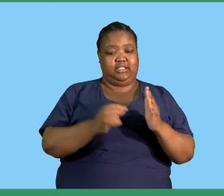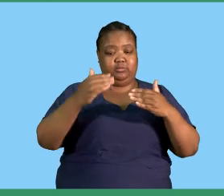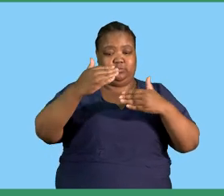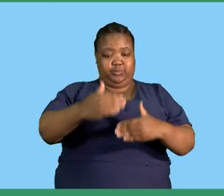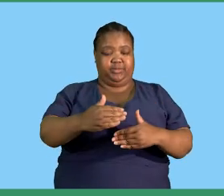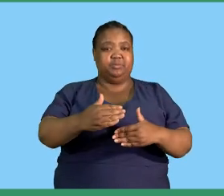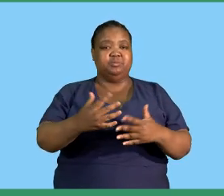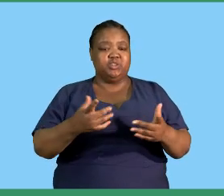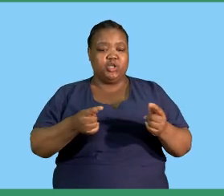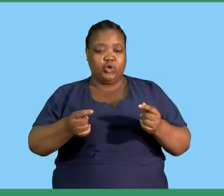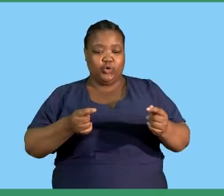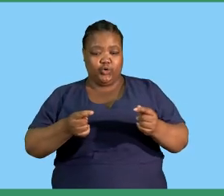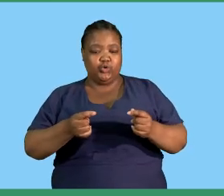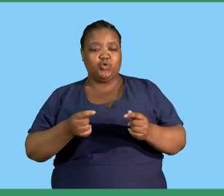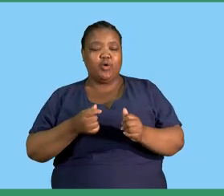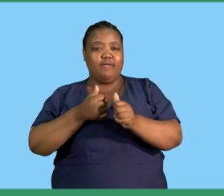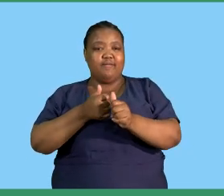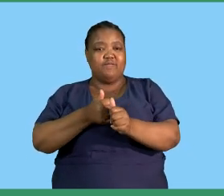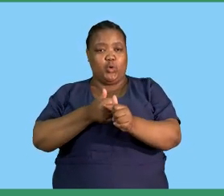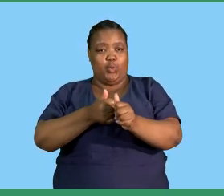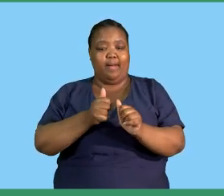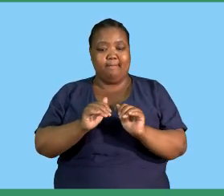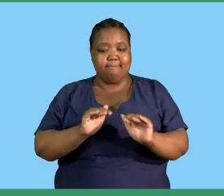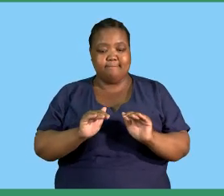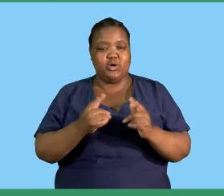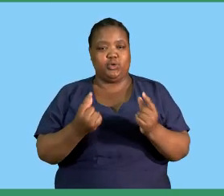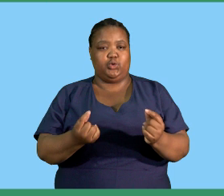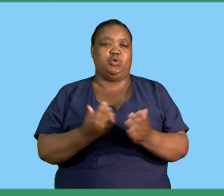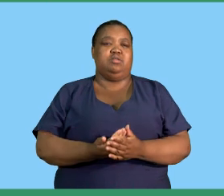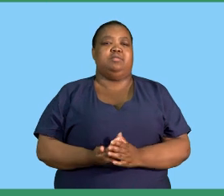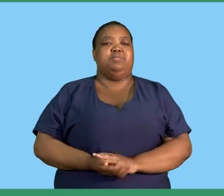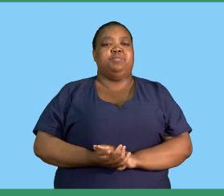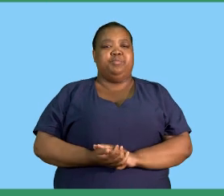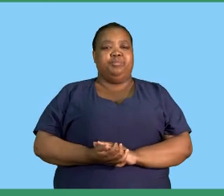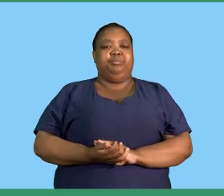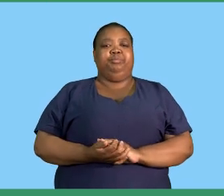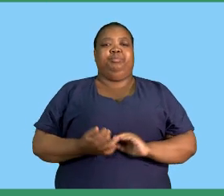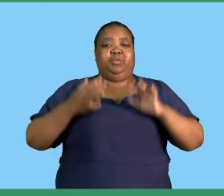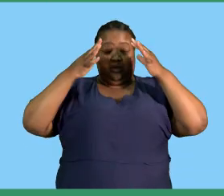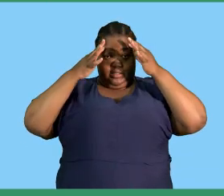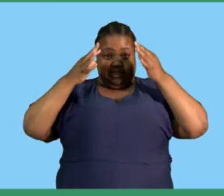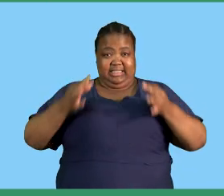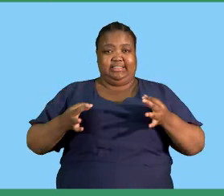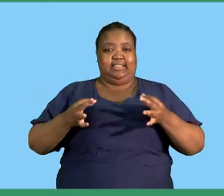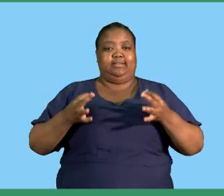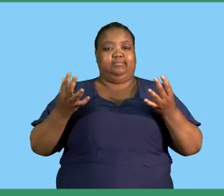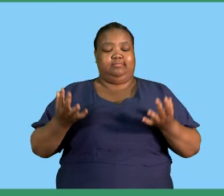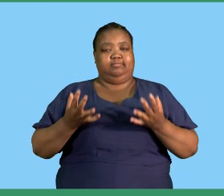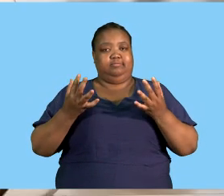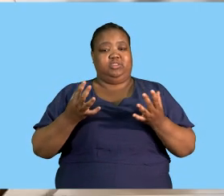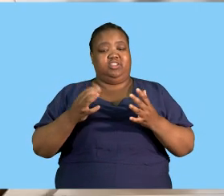and follow-up. Lastly, we're going to decide on the desired outcome as envisaged when strategies were